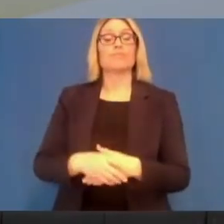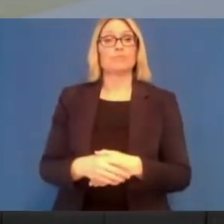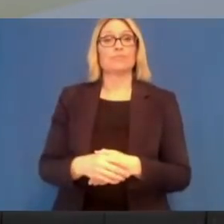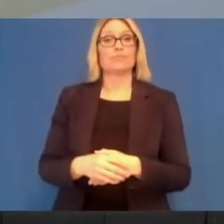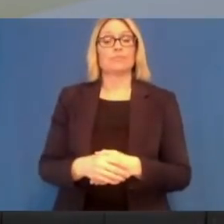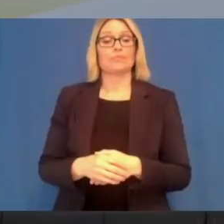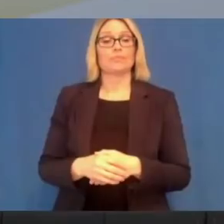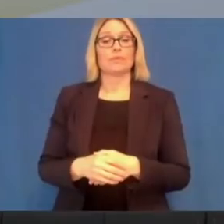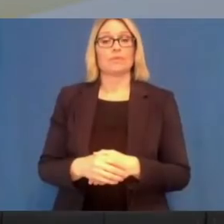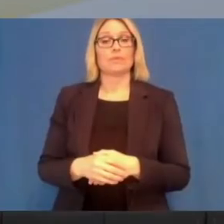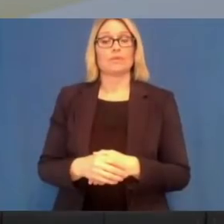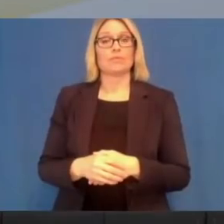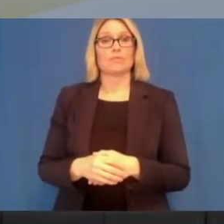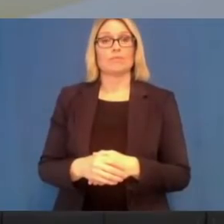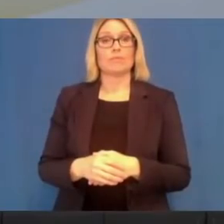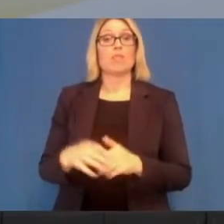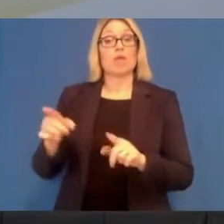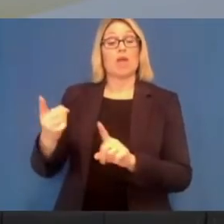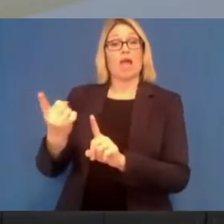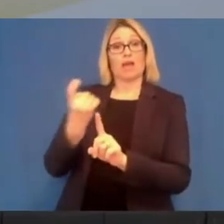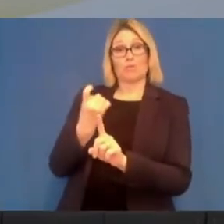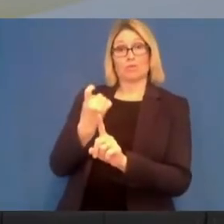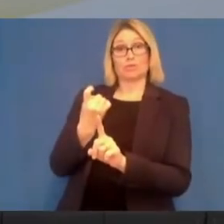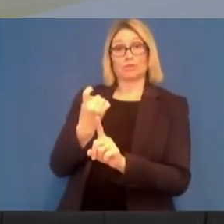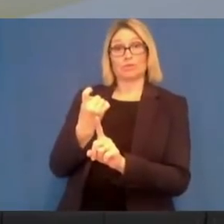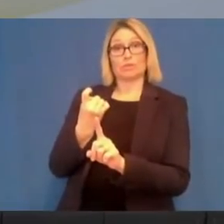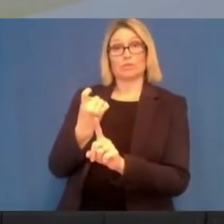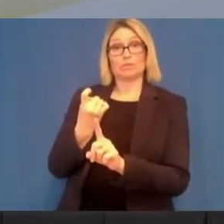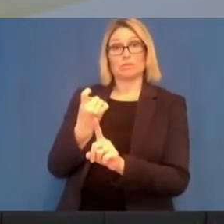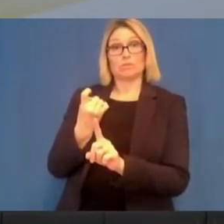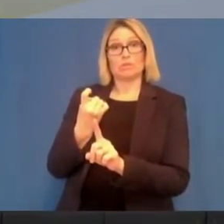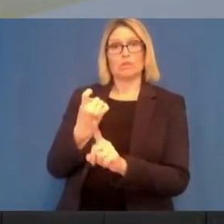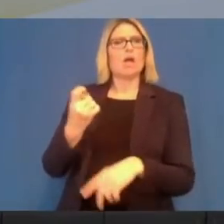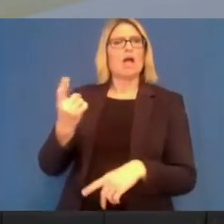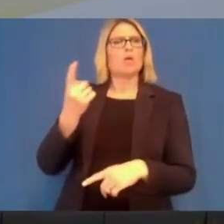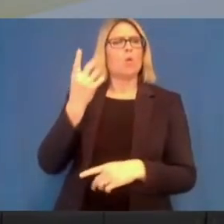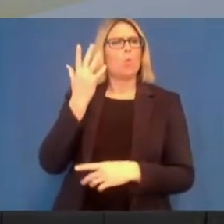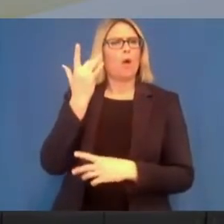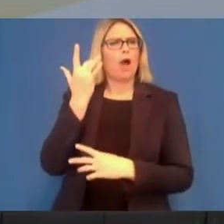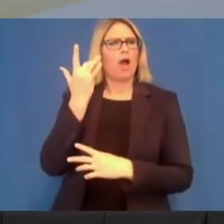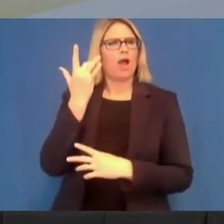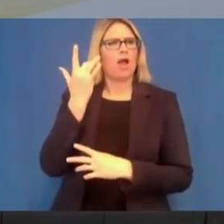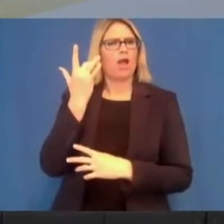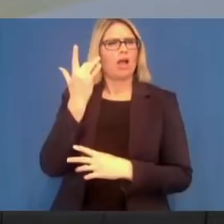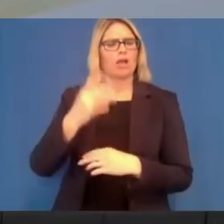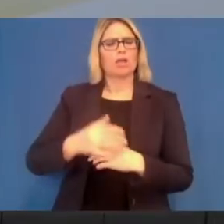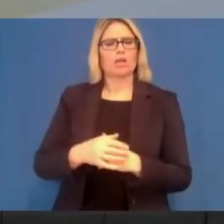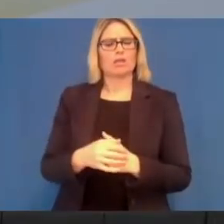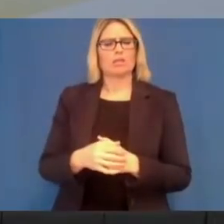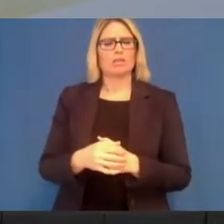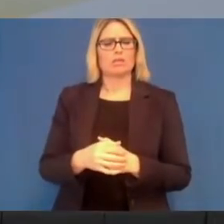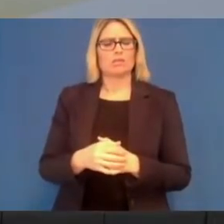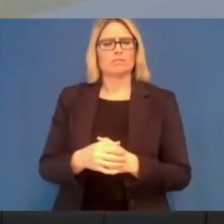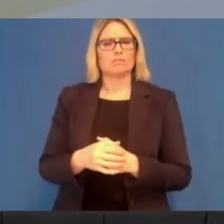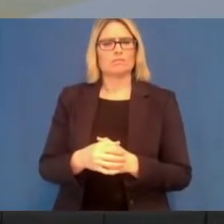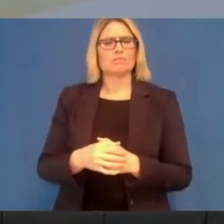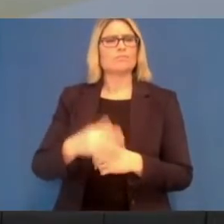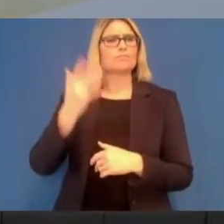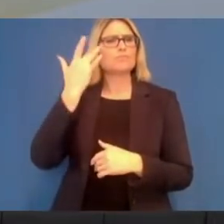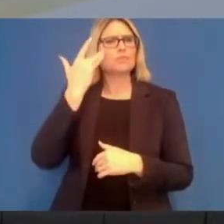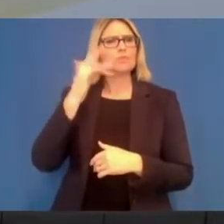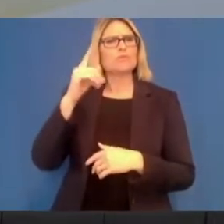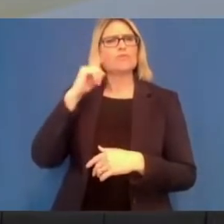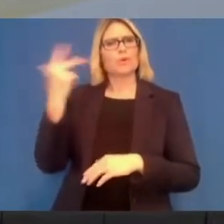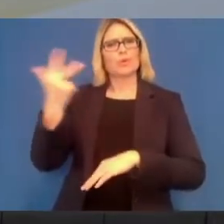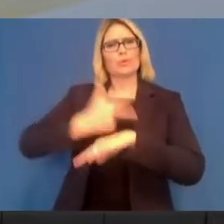The question was really around why do this